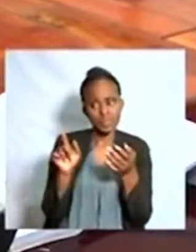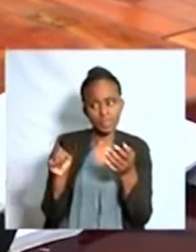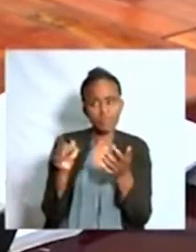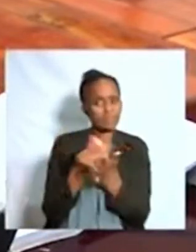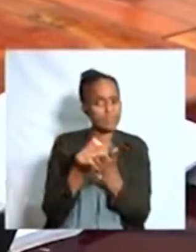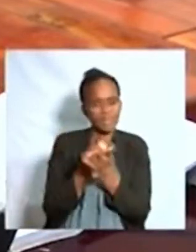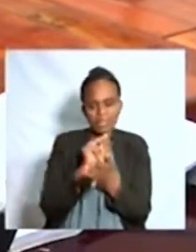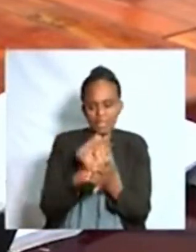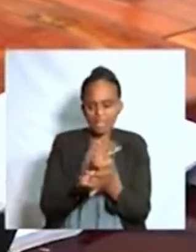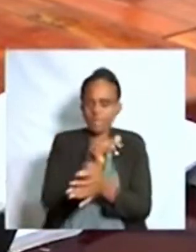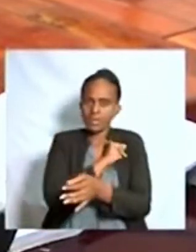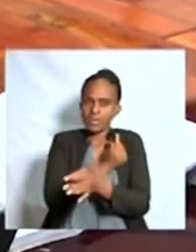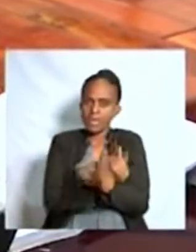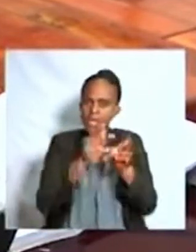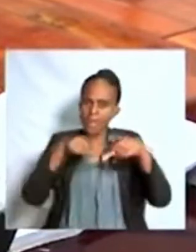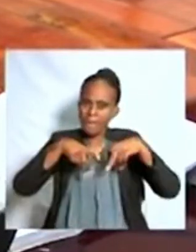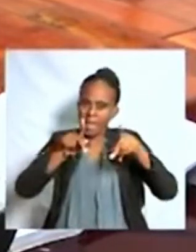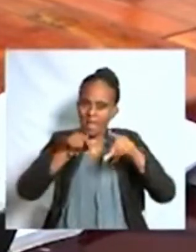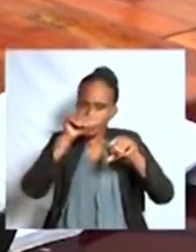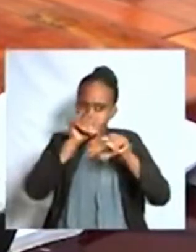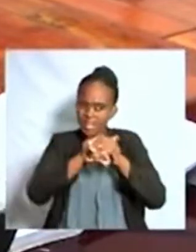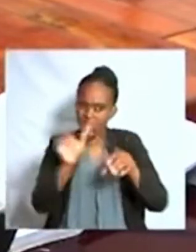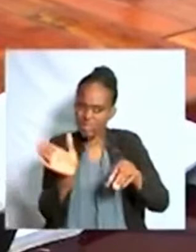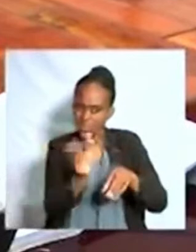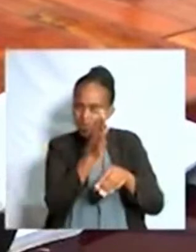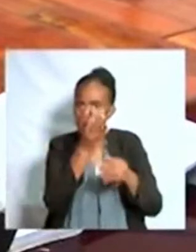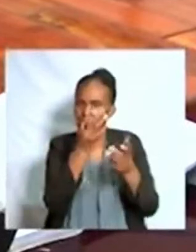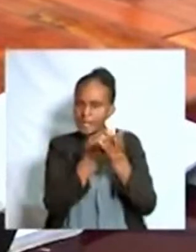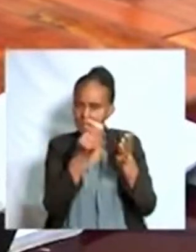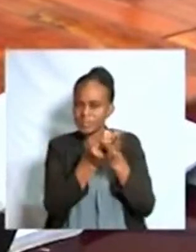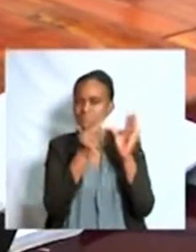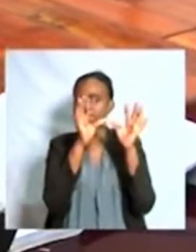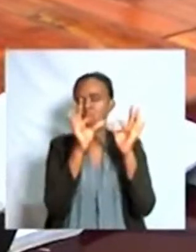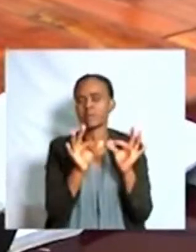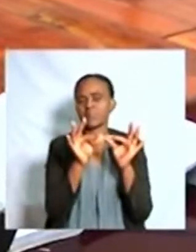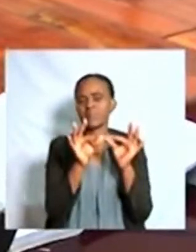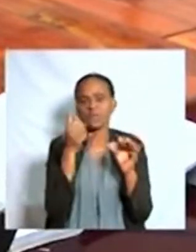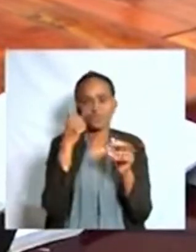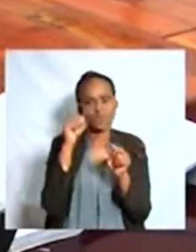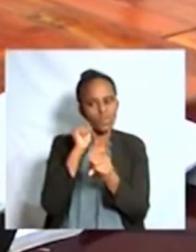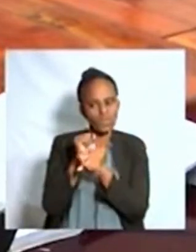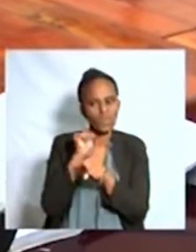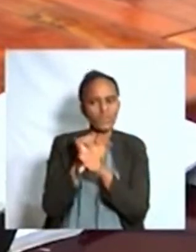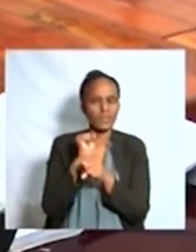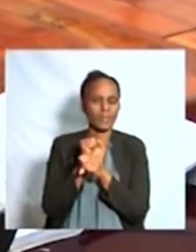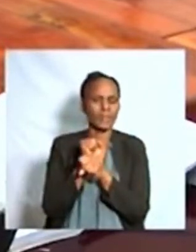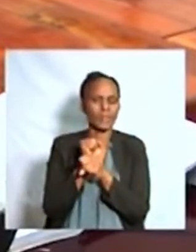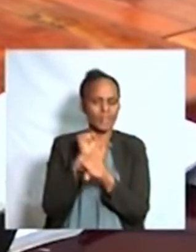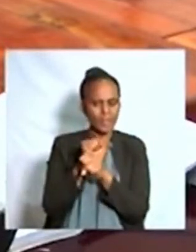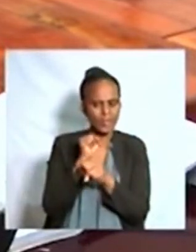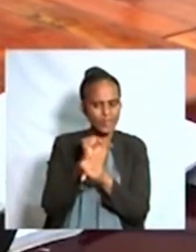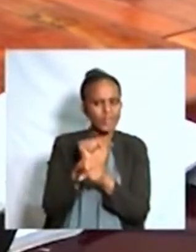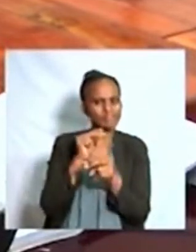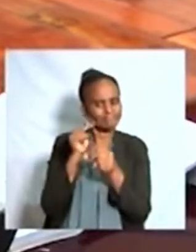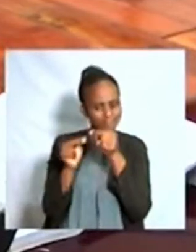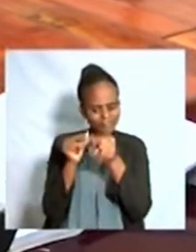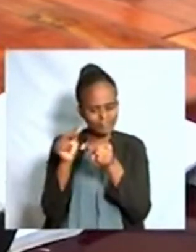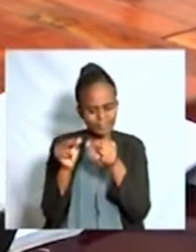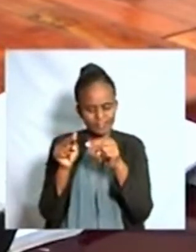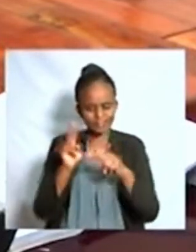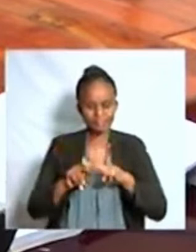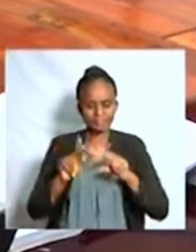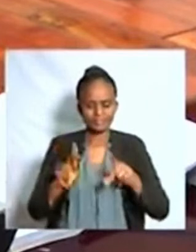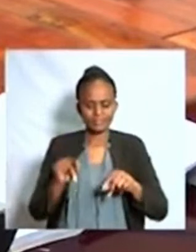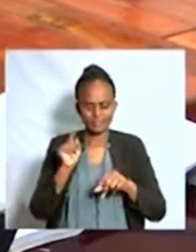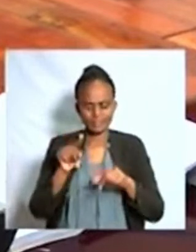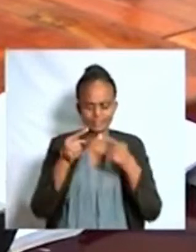funds that are sitting in the capital account for operational means. Chair, this